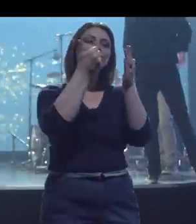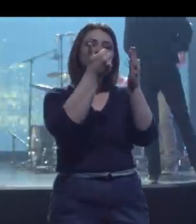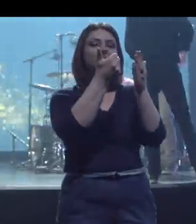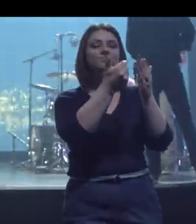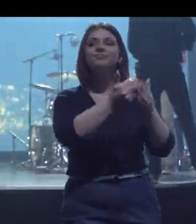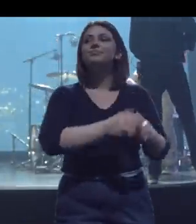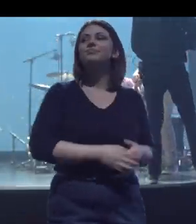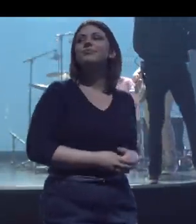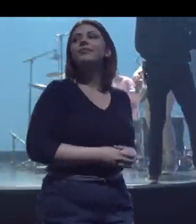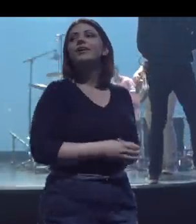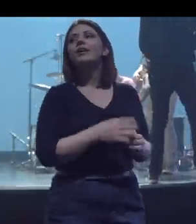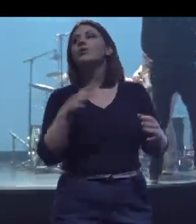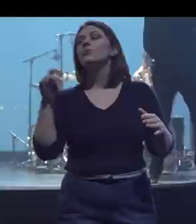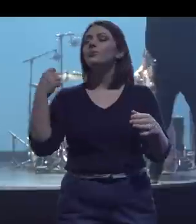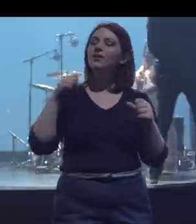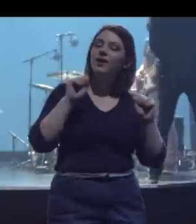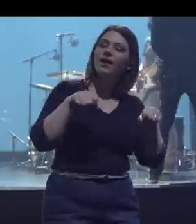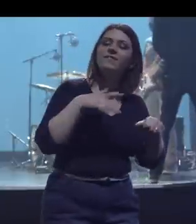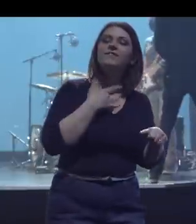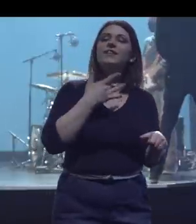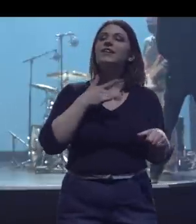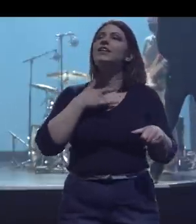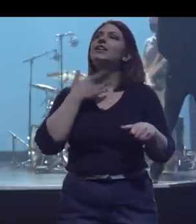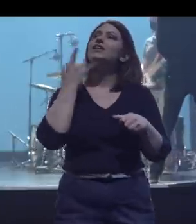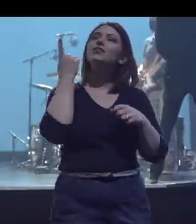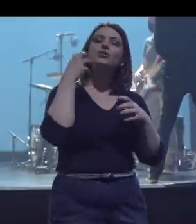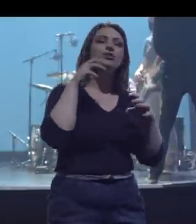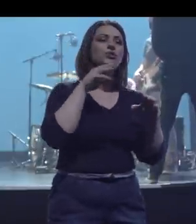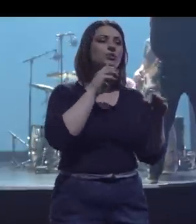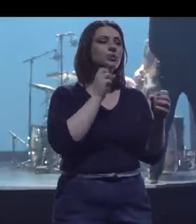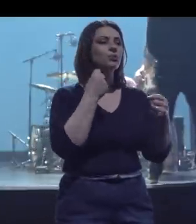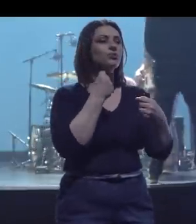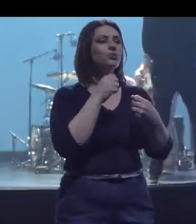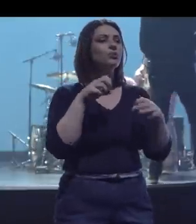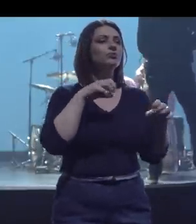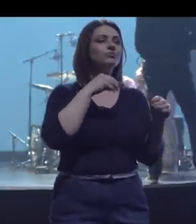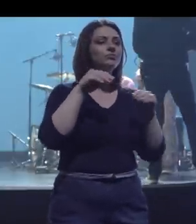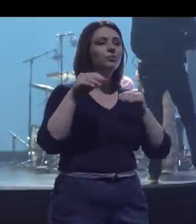We can feel you moving everything.